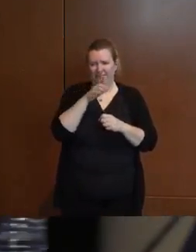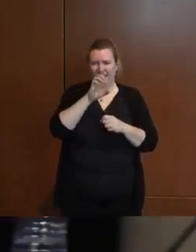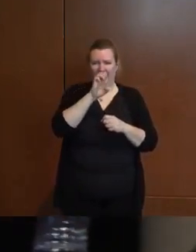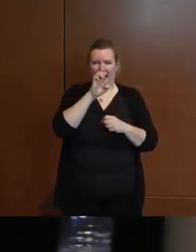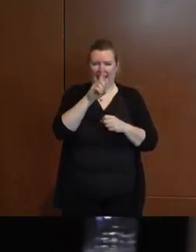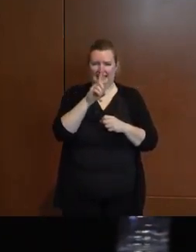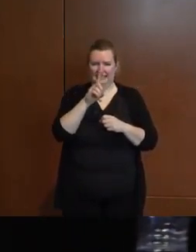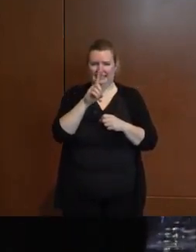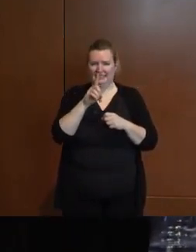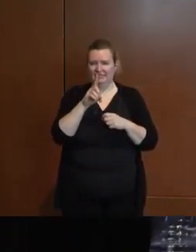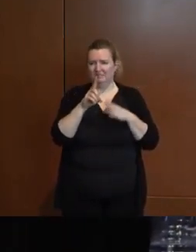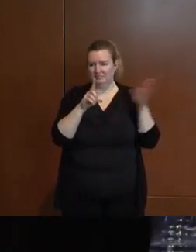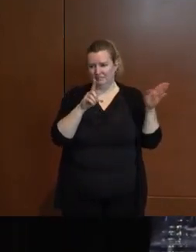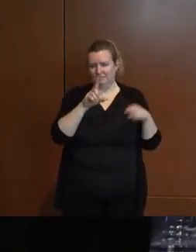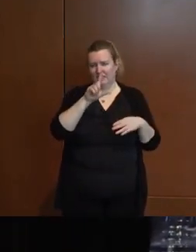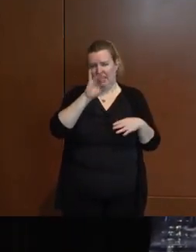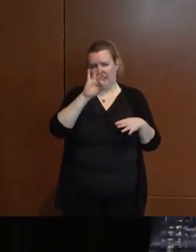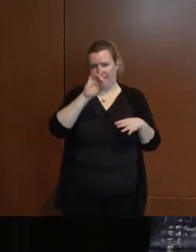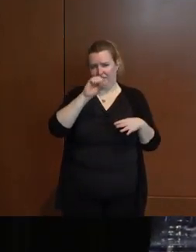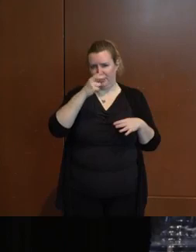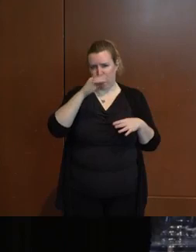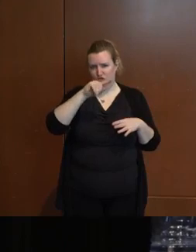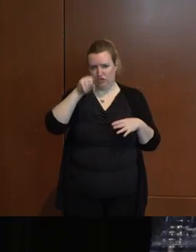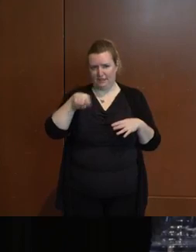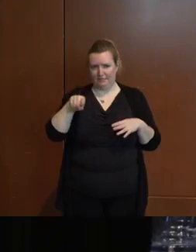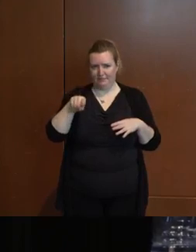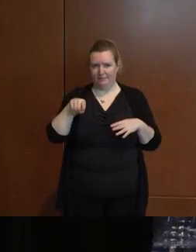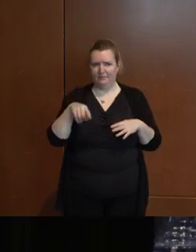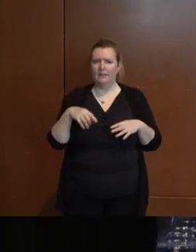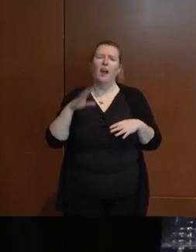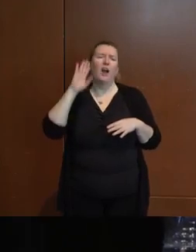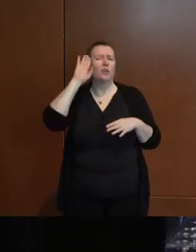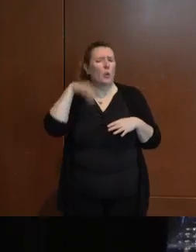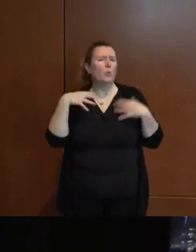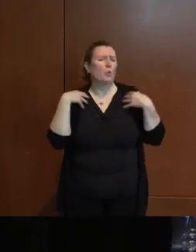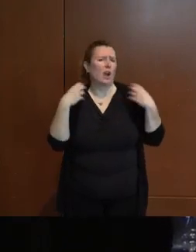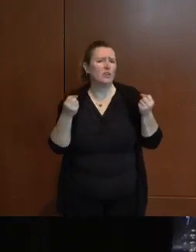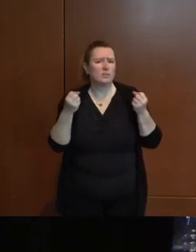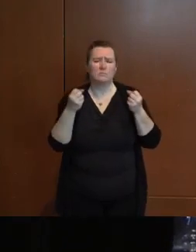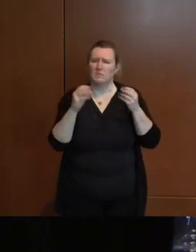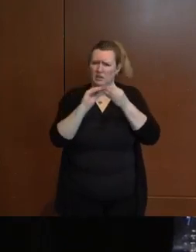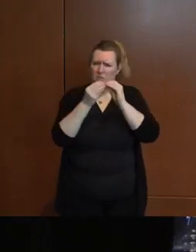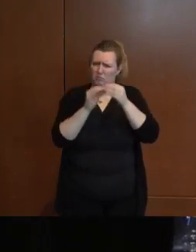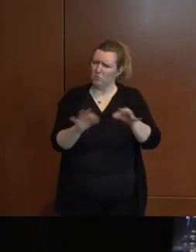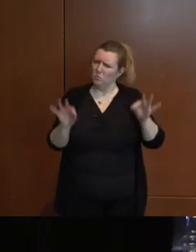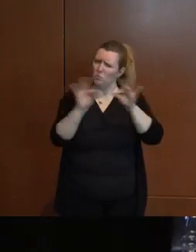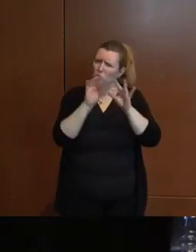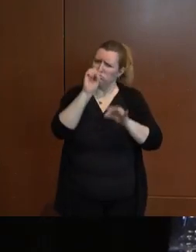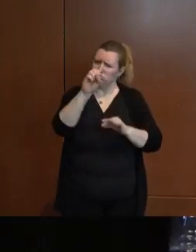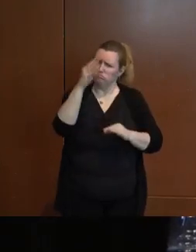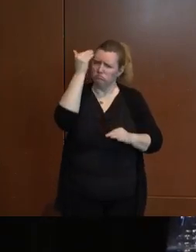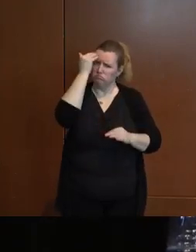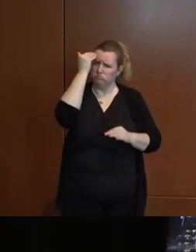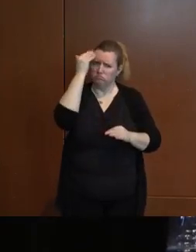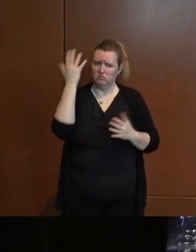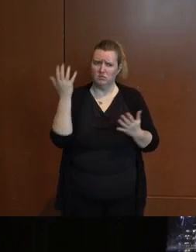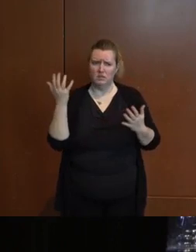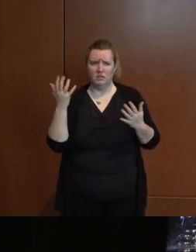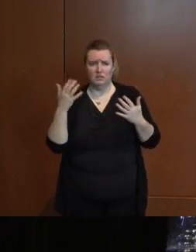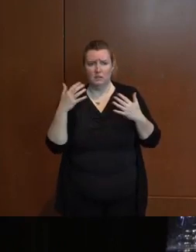this information is important as we have thousands of cases in New Jersey at this point. It is very difficult for us to